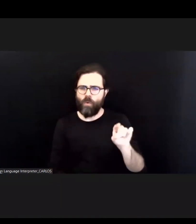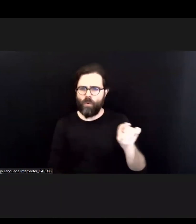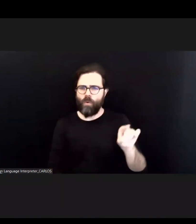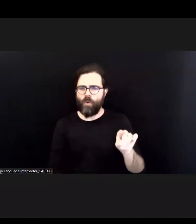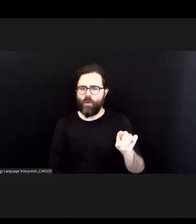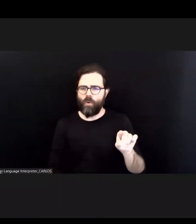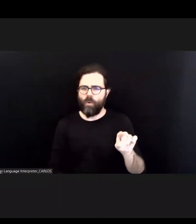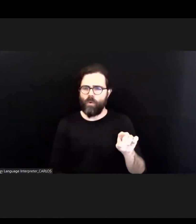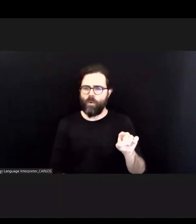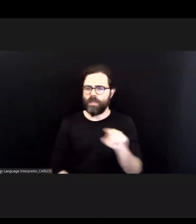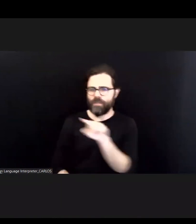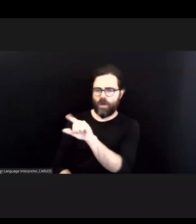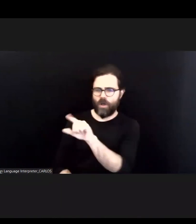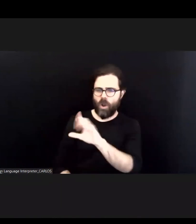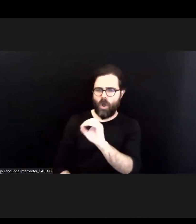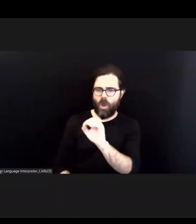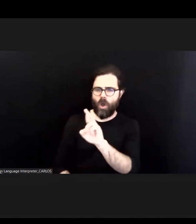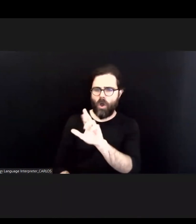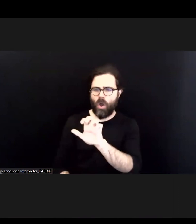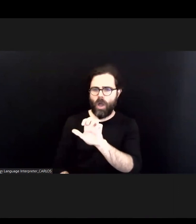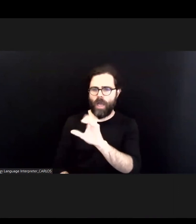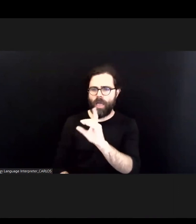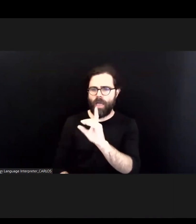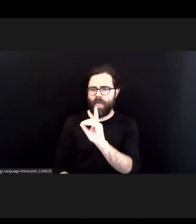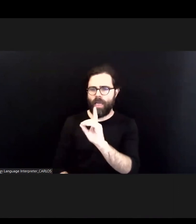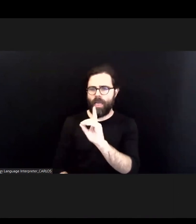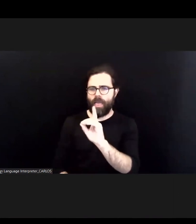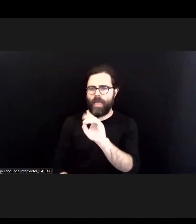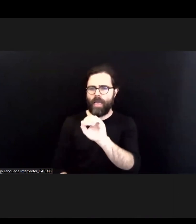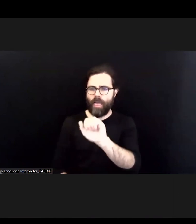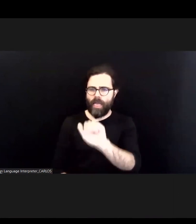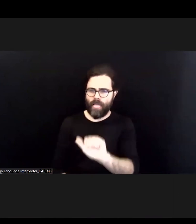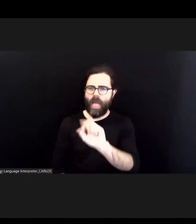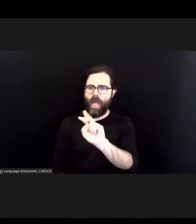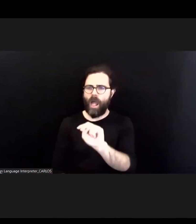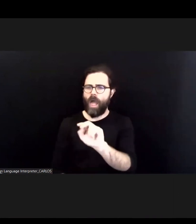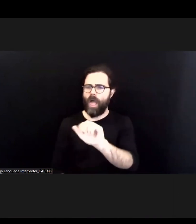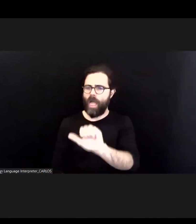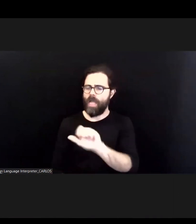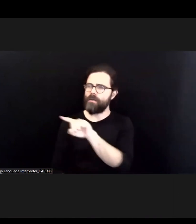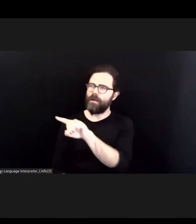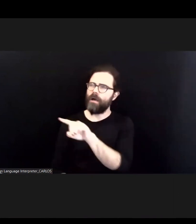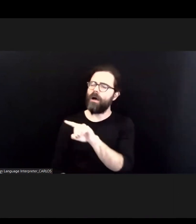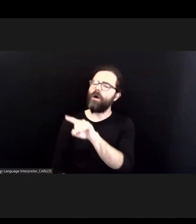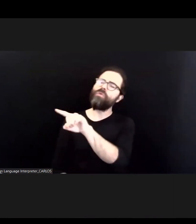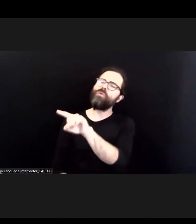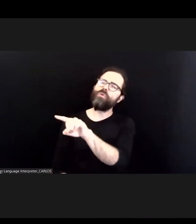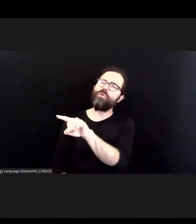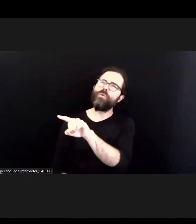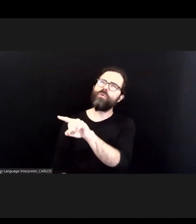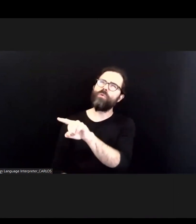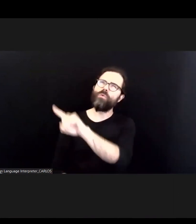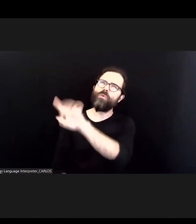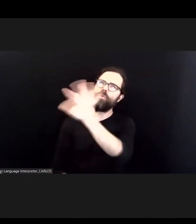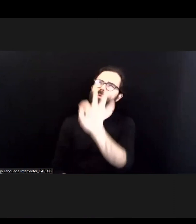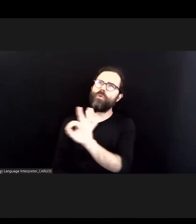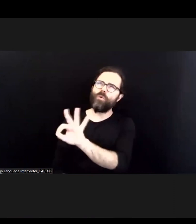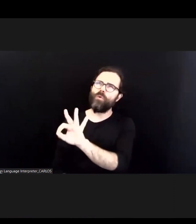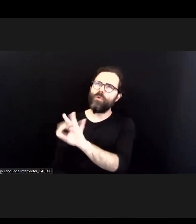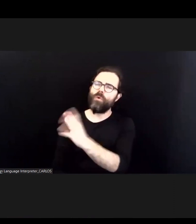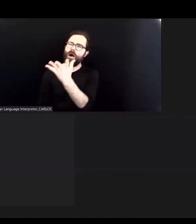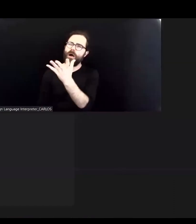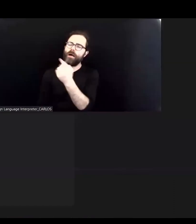you are providing images, that needs to have alternative text. If you're providing text, you need to make sure that